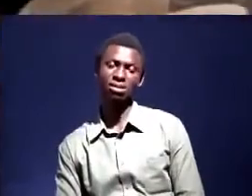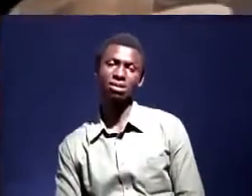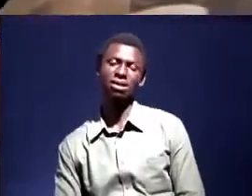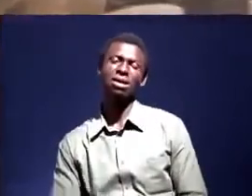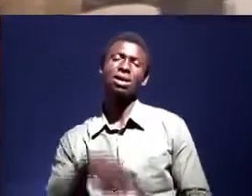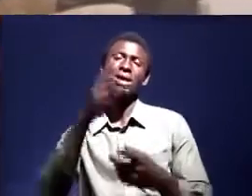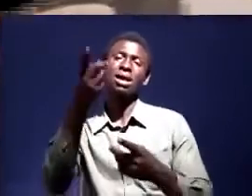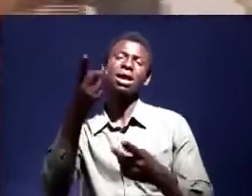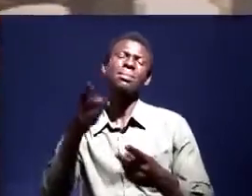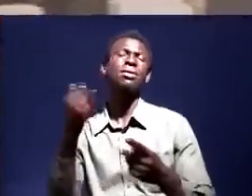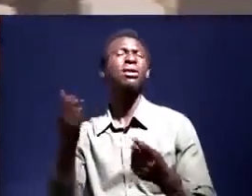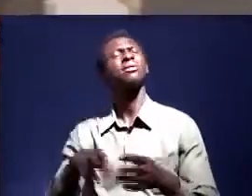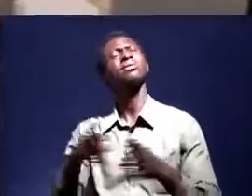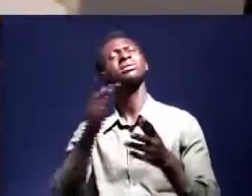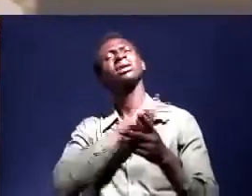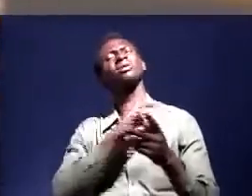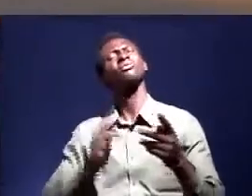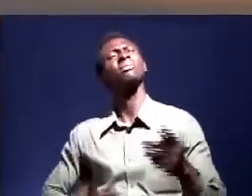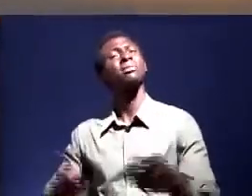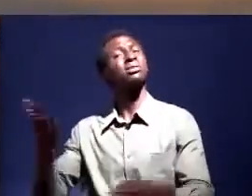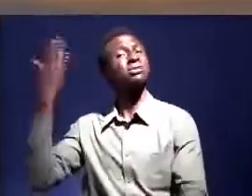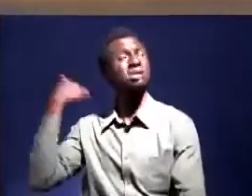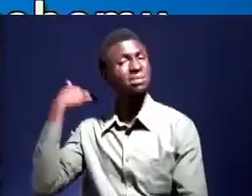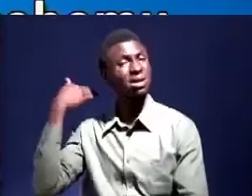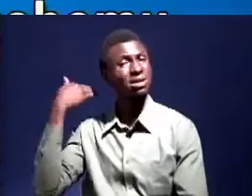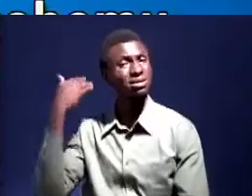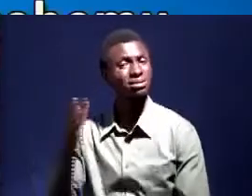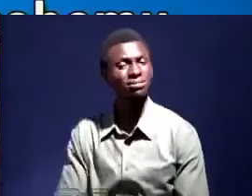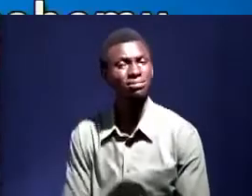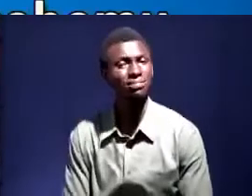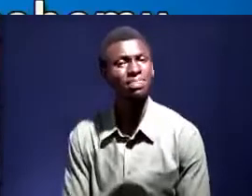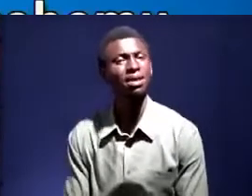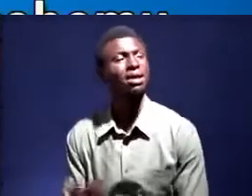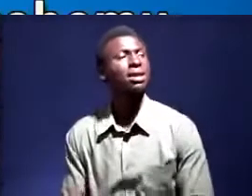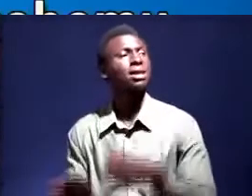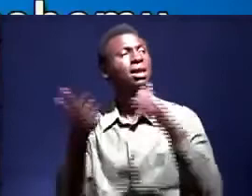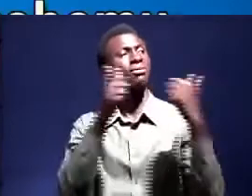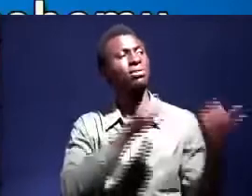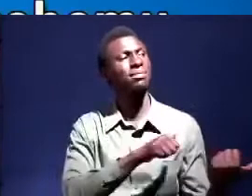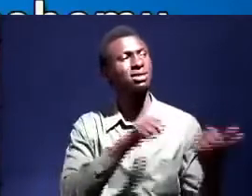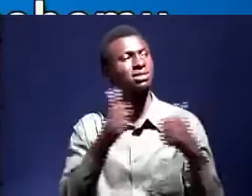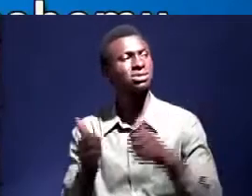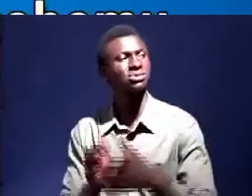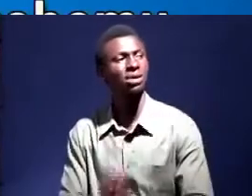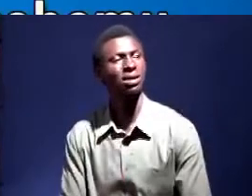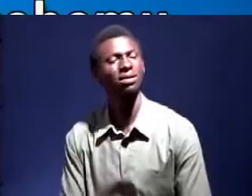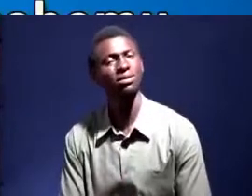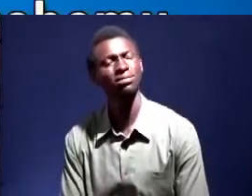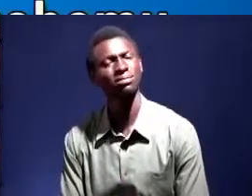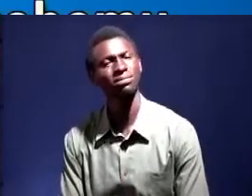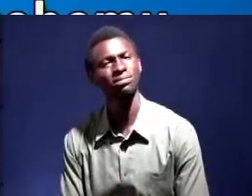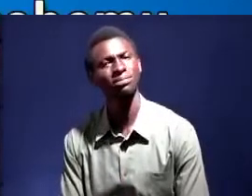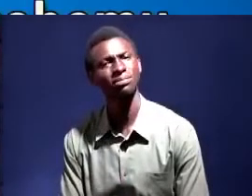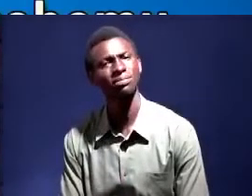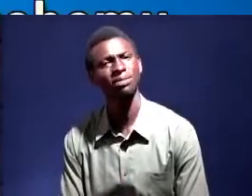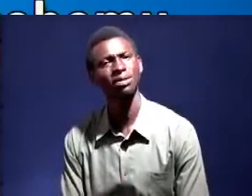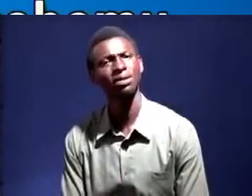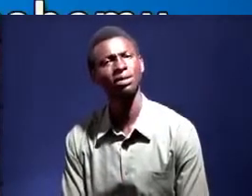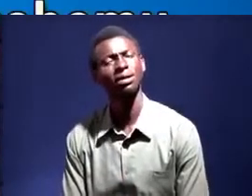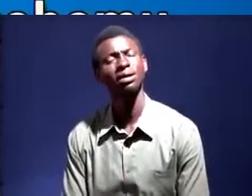and you were immersed but never understood the fullness of God's truth,